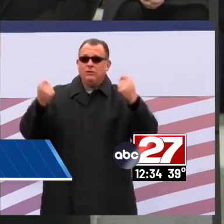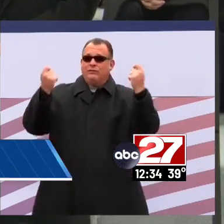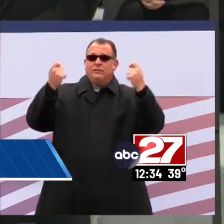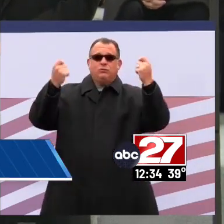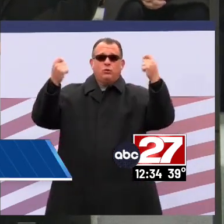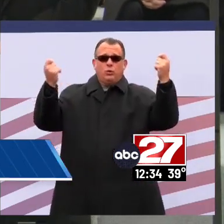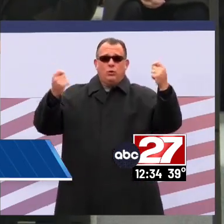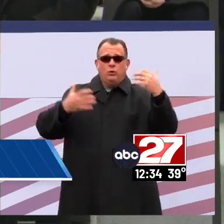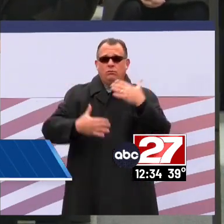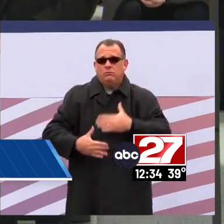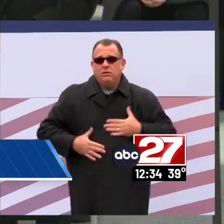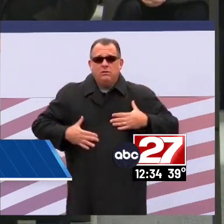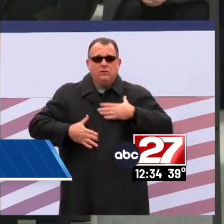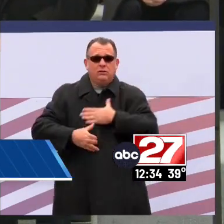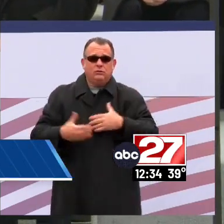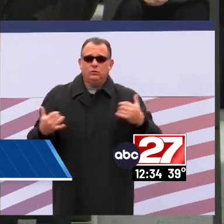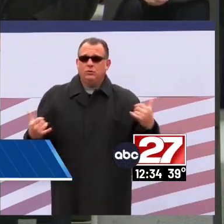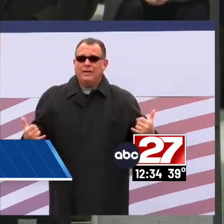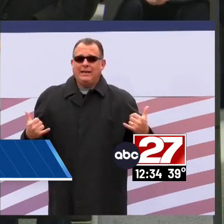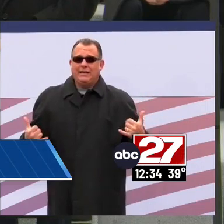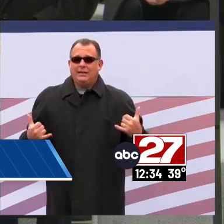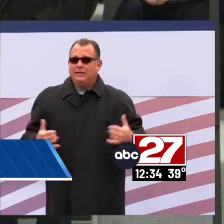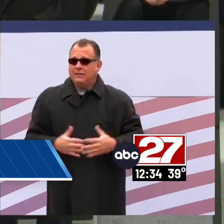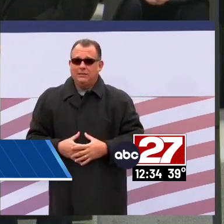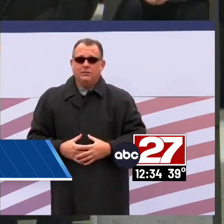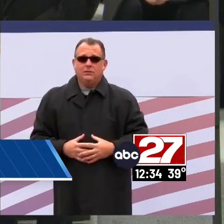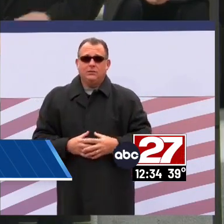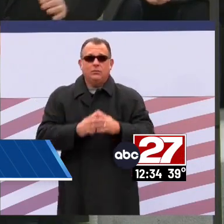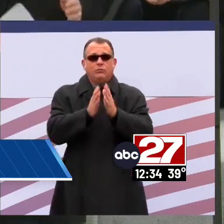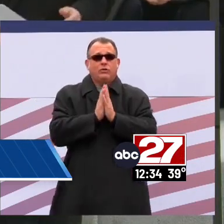glad in it. Let us pray.